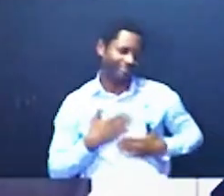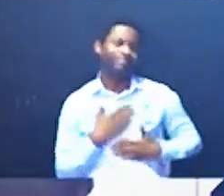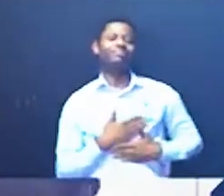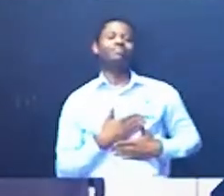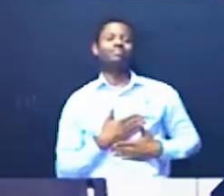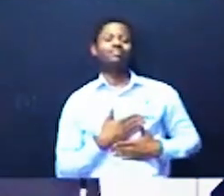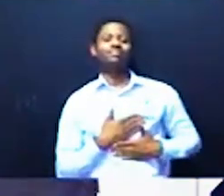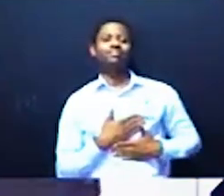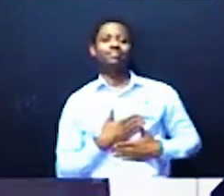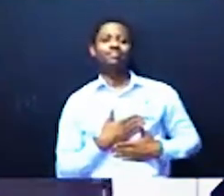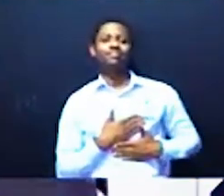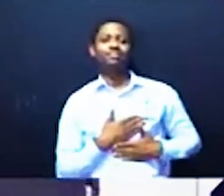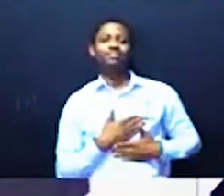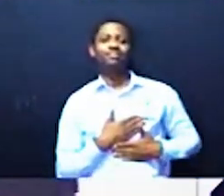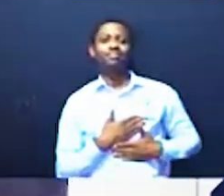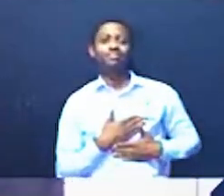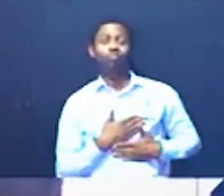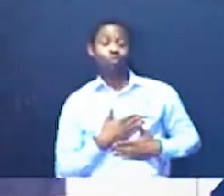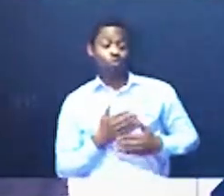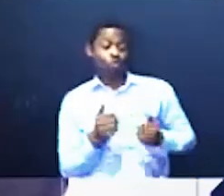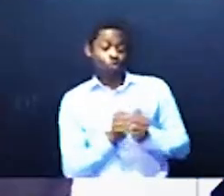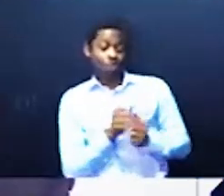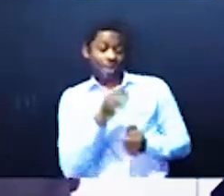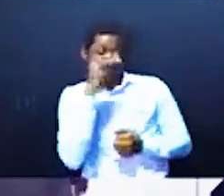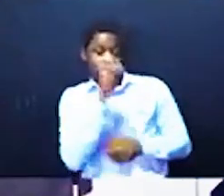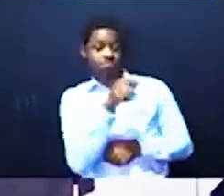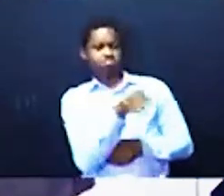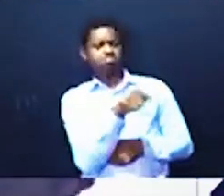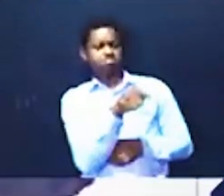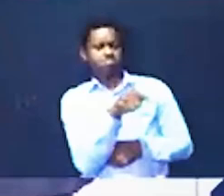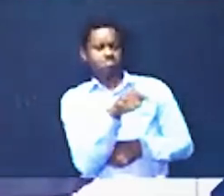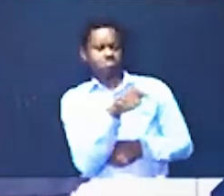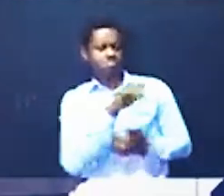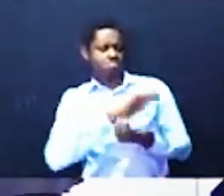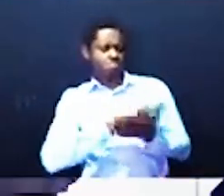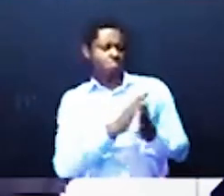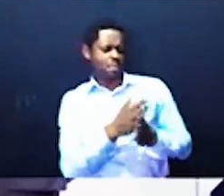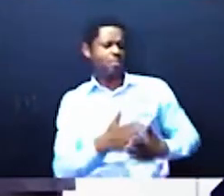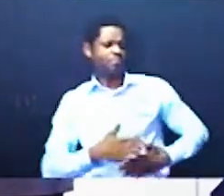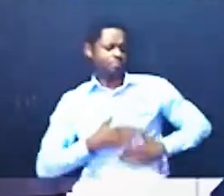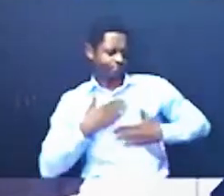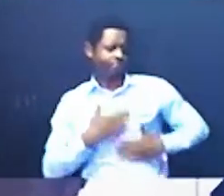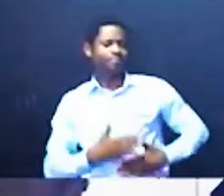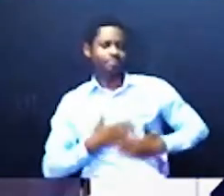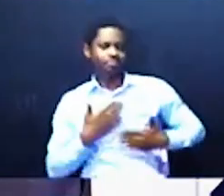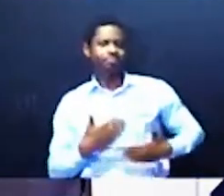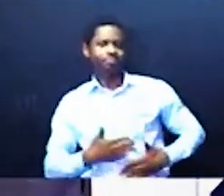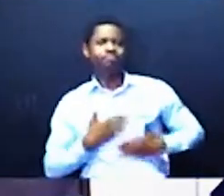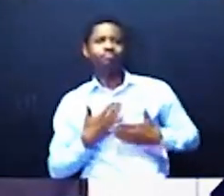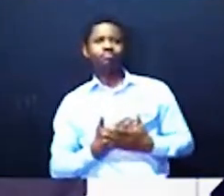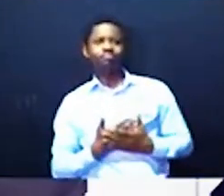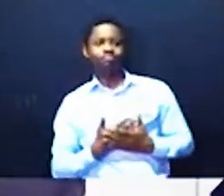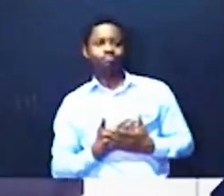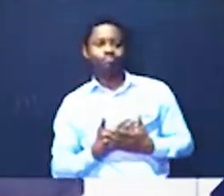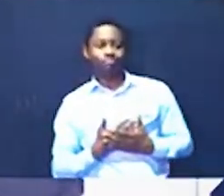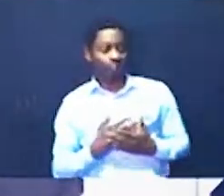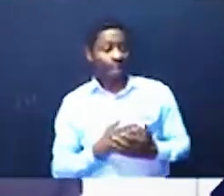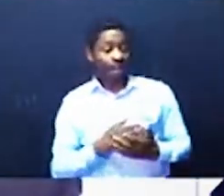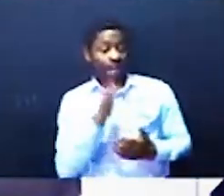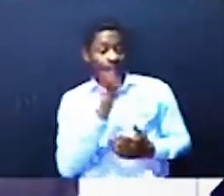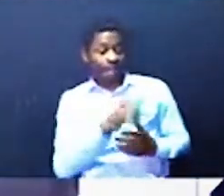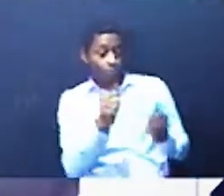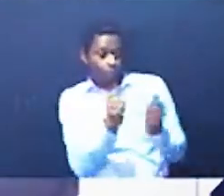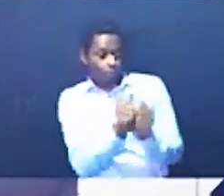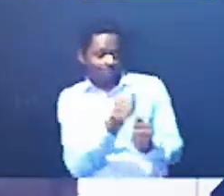pleased." With him. That statement means that it is comparing him